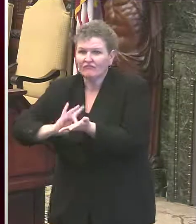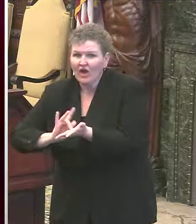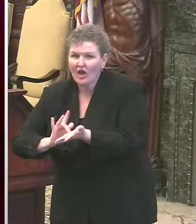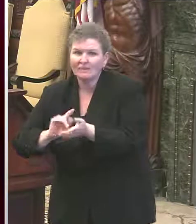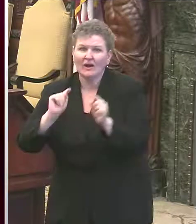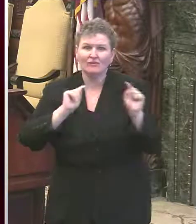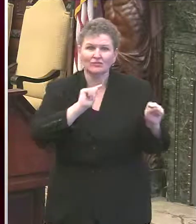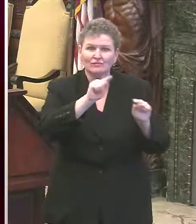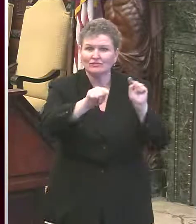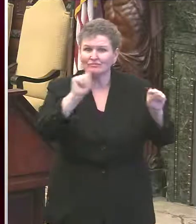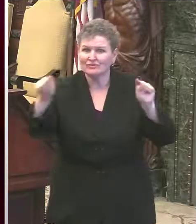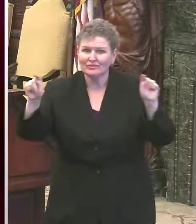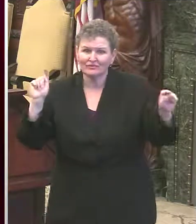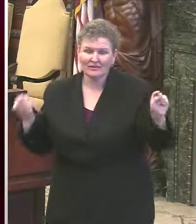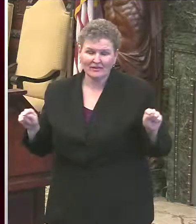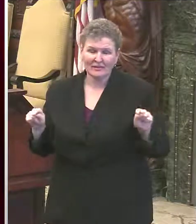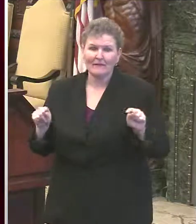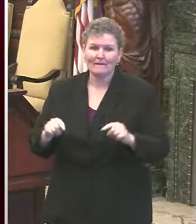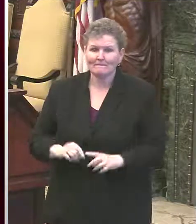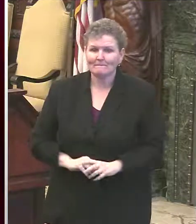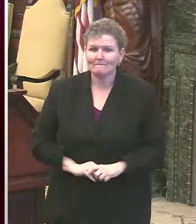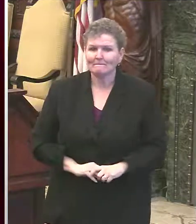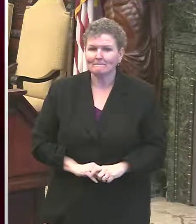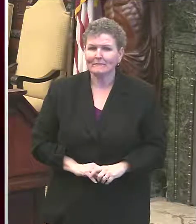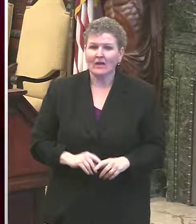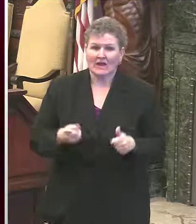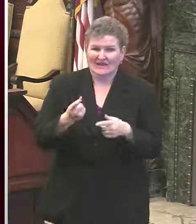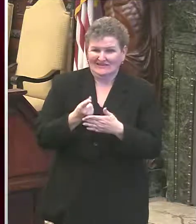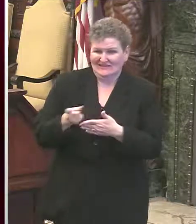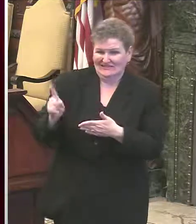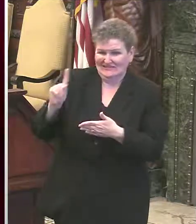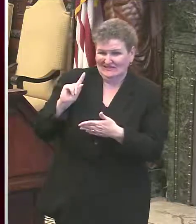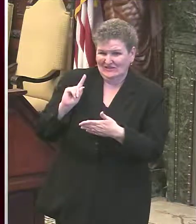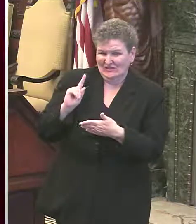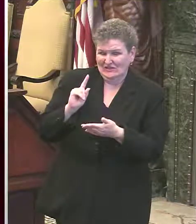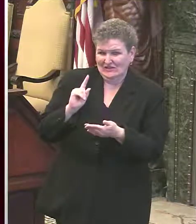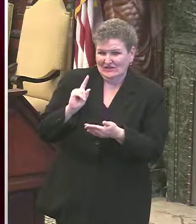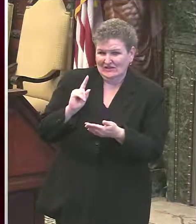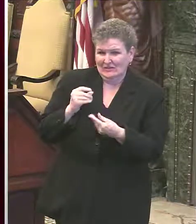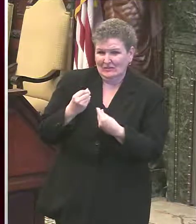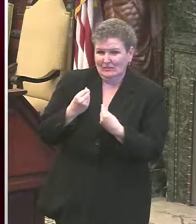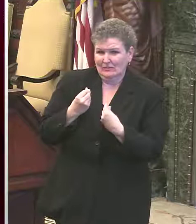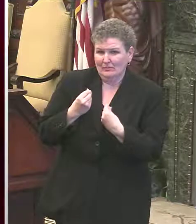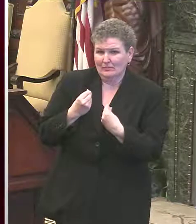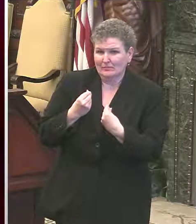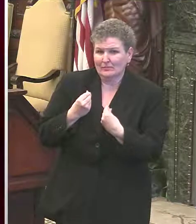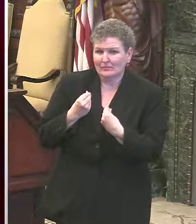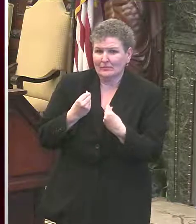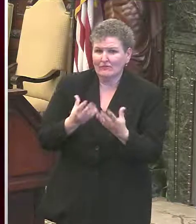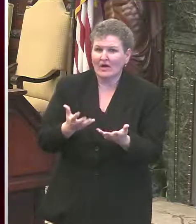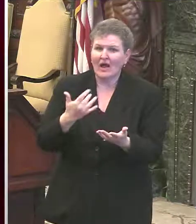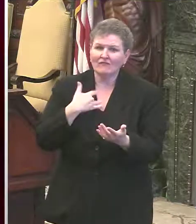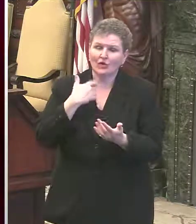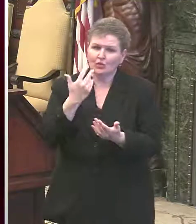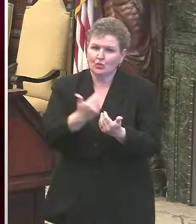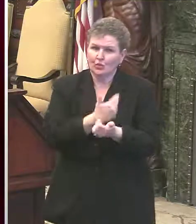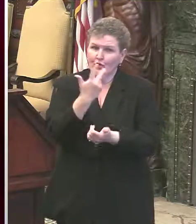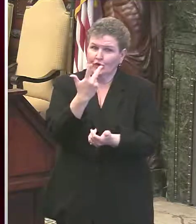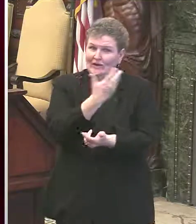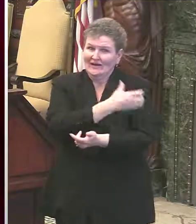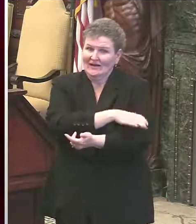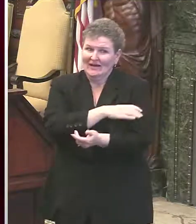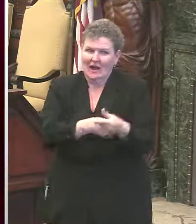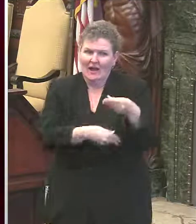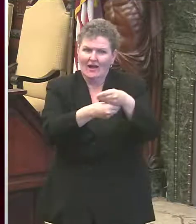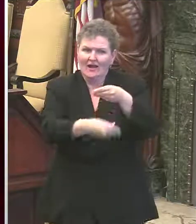providers. Last week, in addition to the providers that are not run by the city of Philadelphia, there were 3 new clinics that were added by the